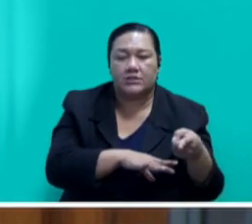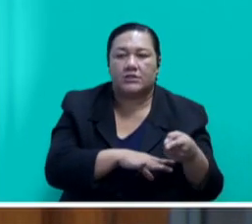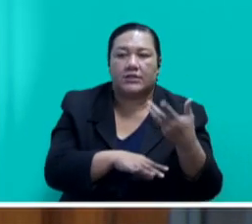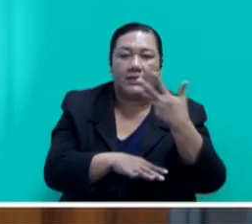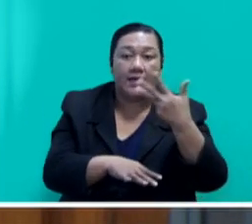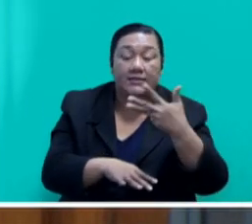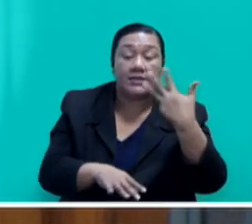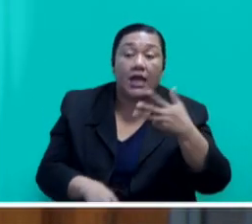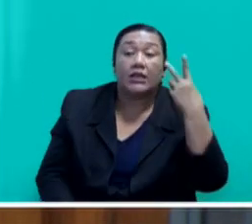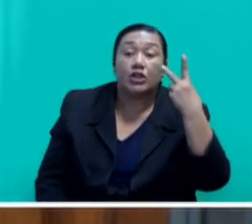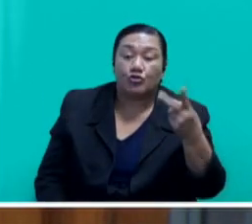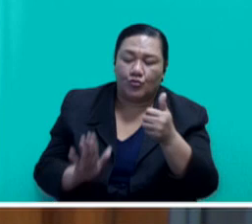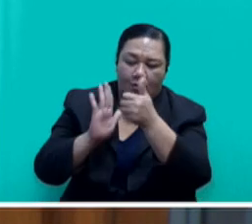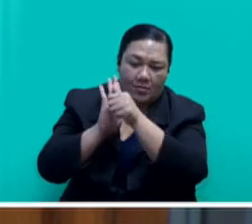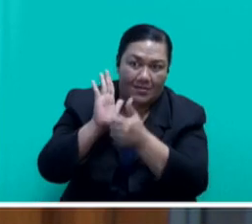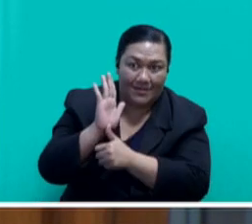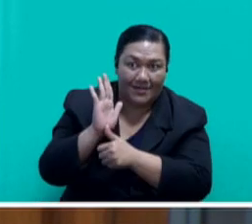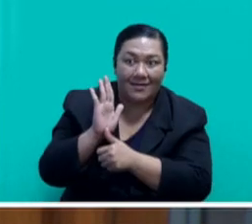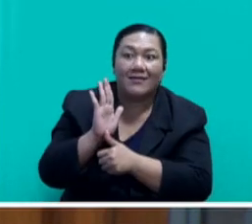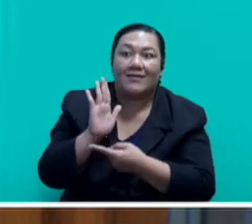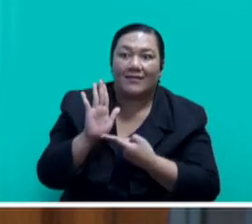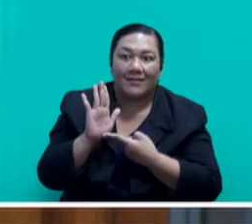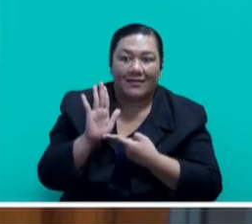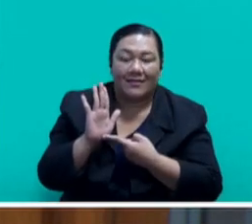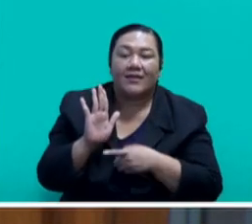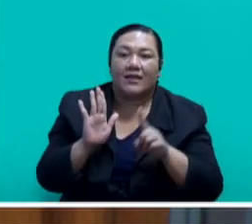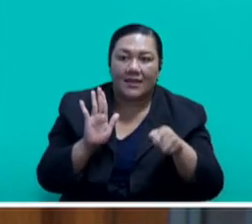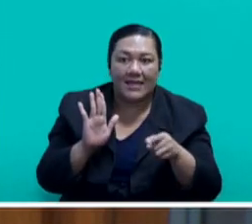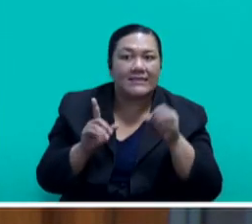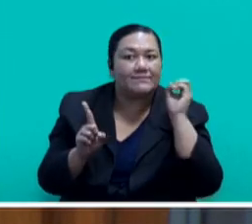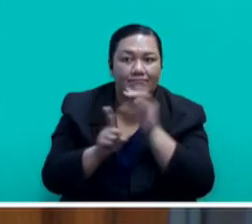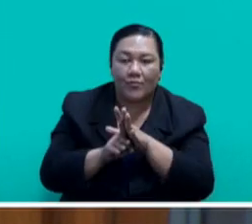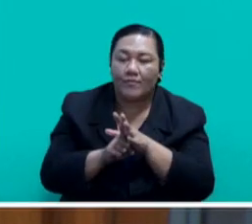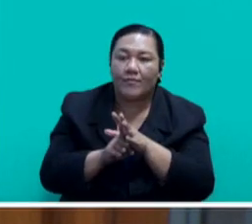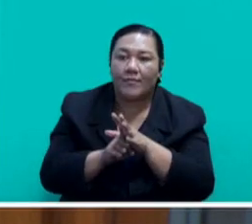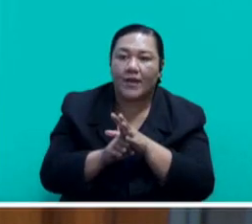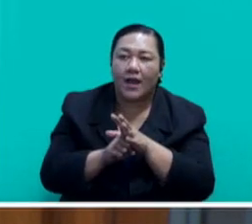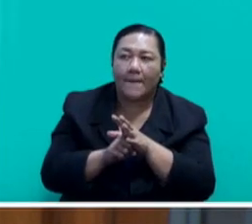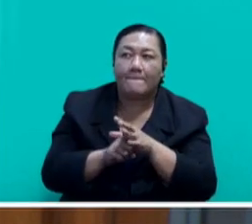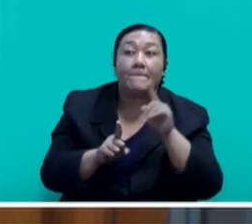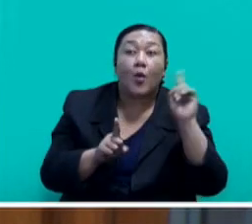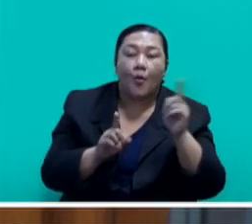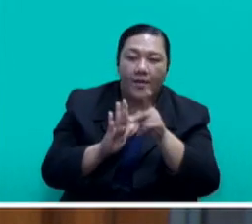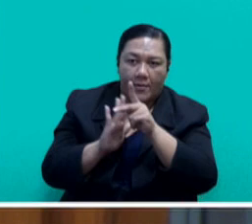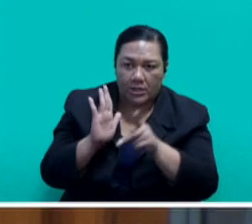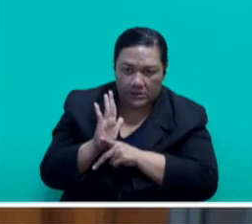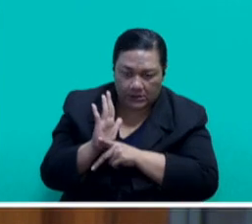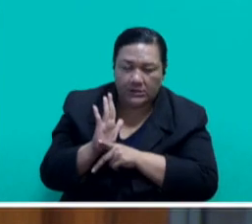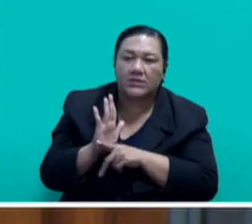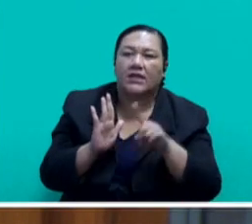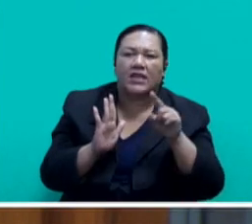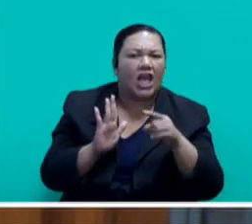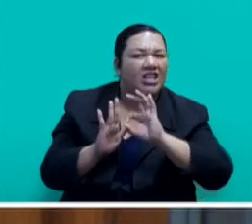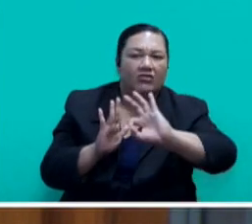1992 Fiji Forest Act. This was one of the key policy work that was never completed by the